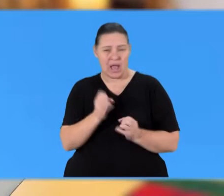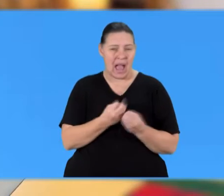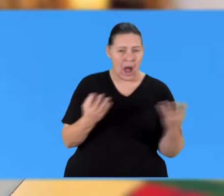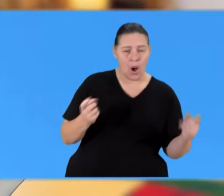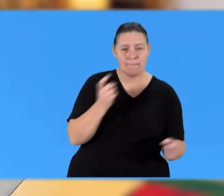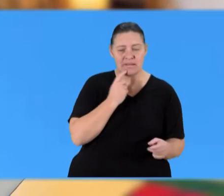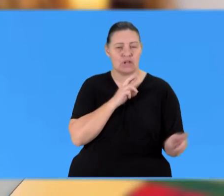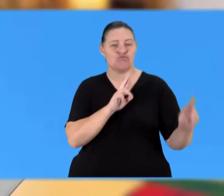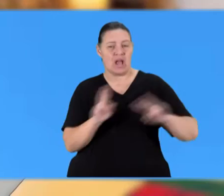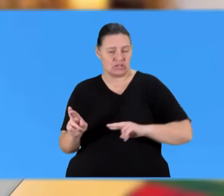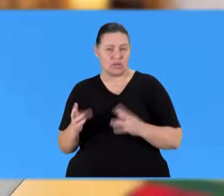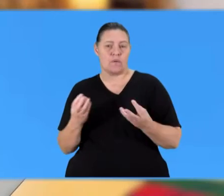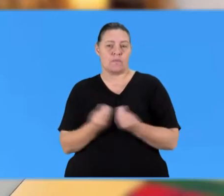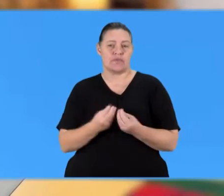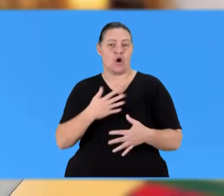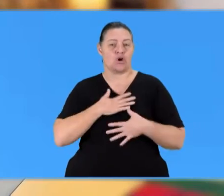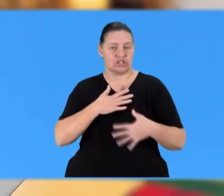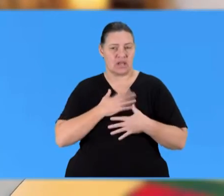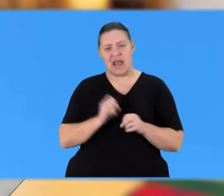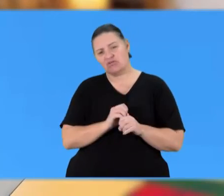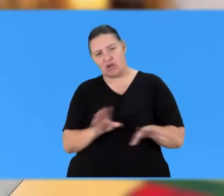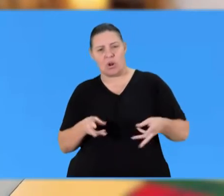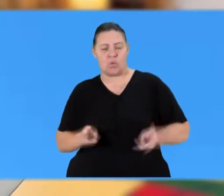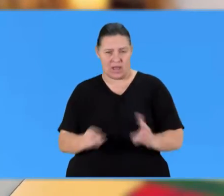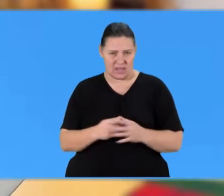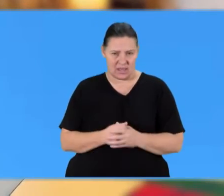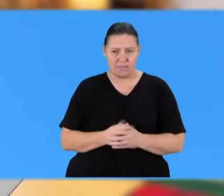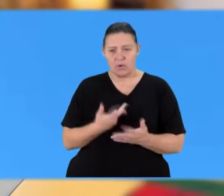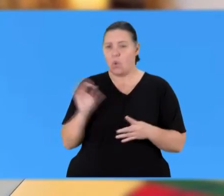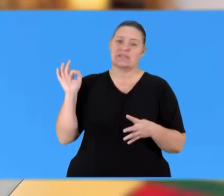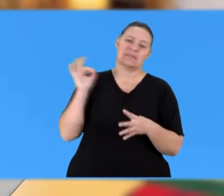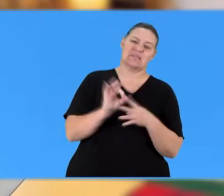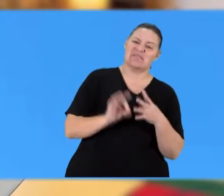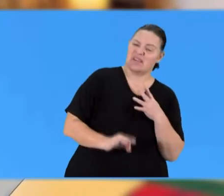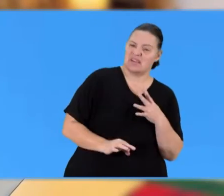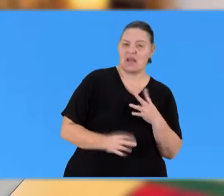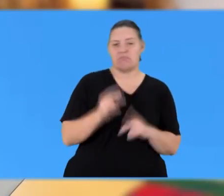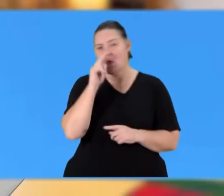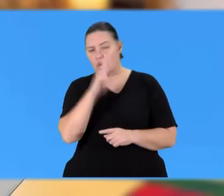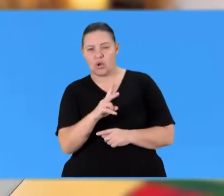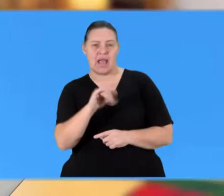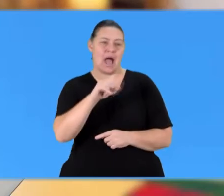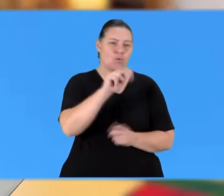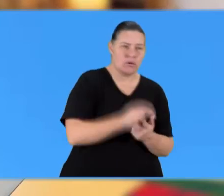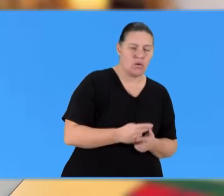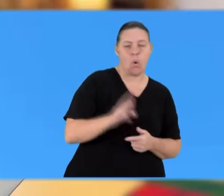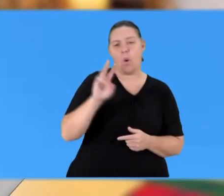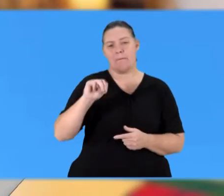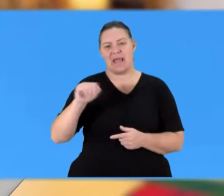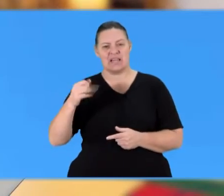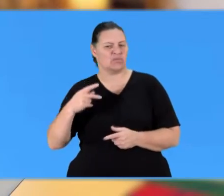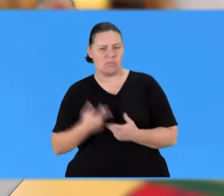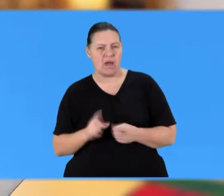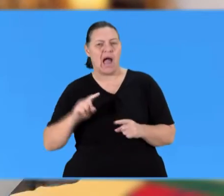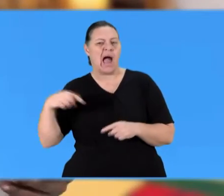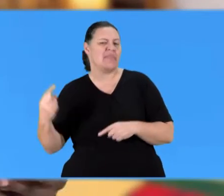we're going to be looking at how metals are reacting with oxygens in general, without being specific to looking at the iron and the